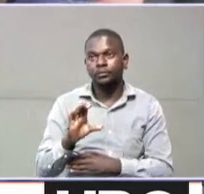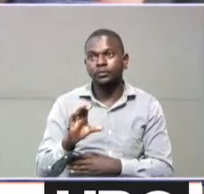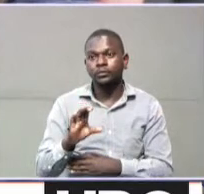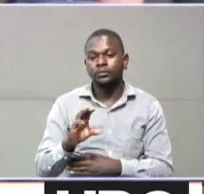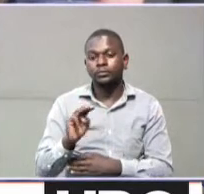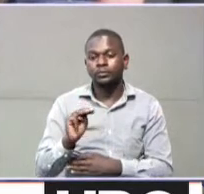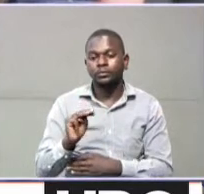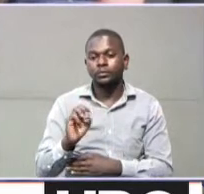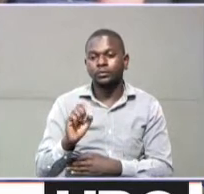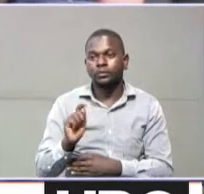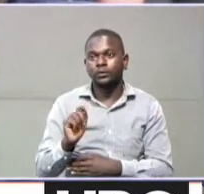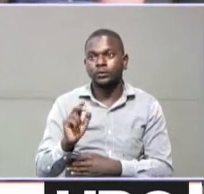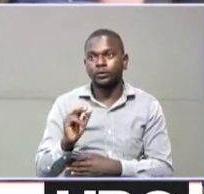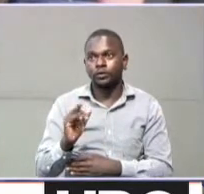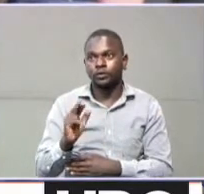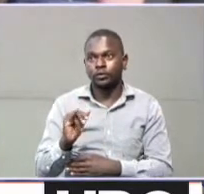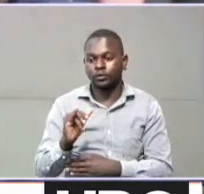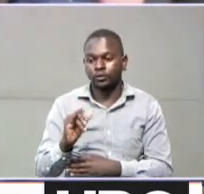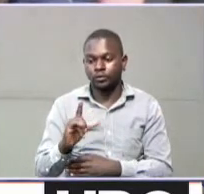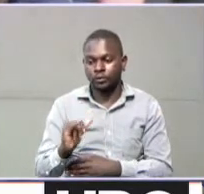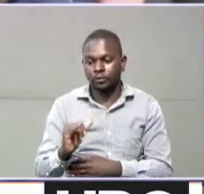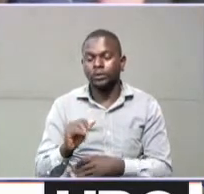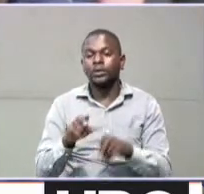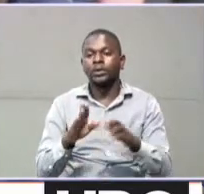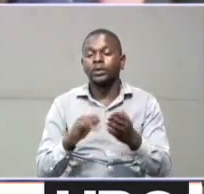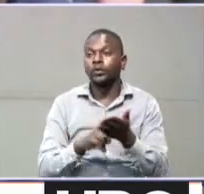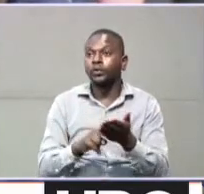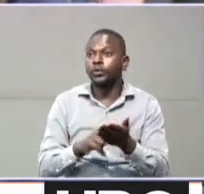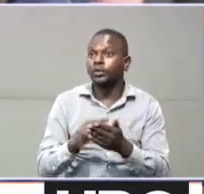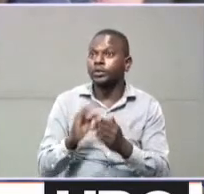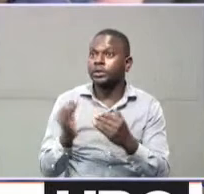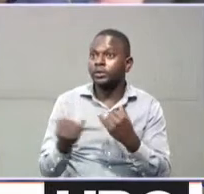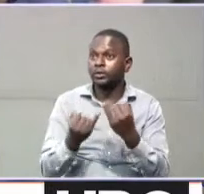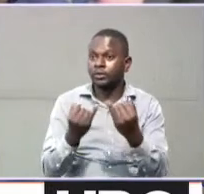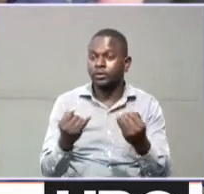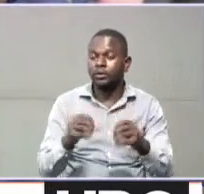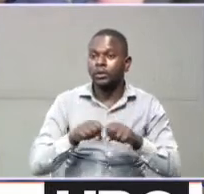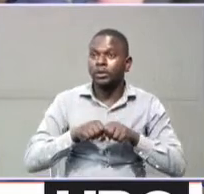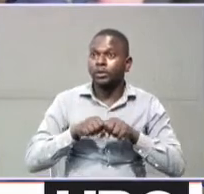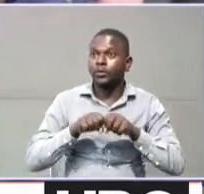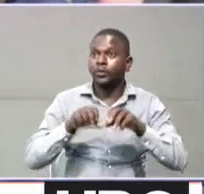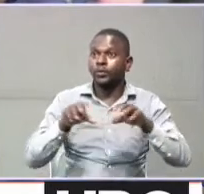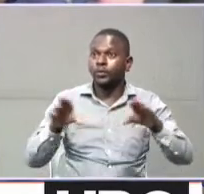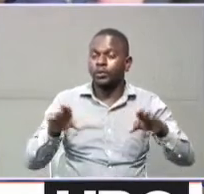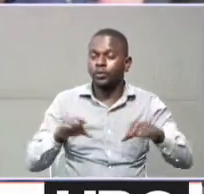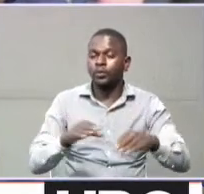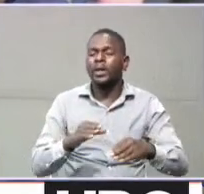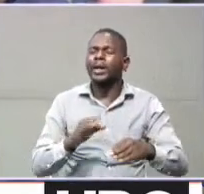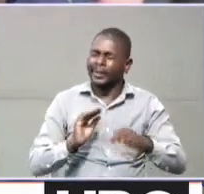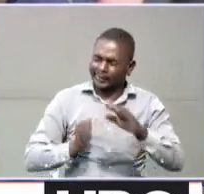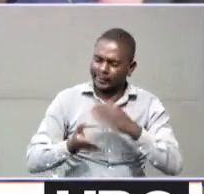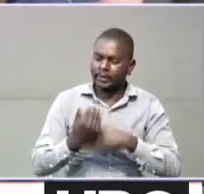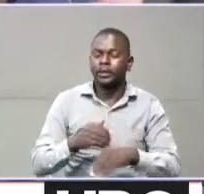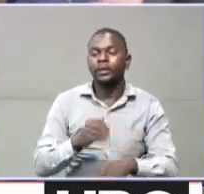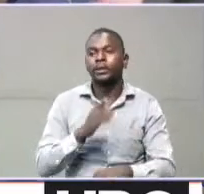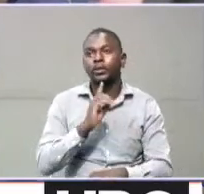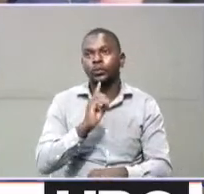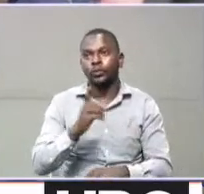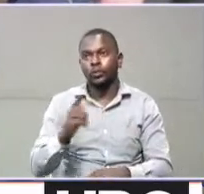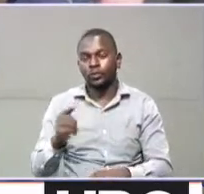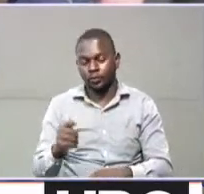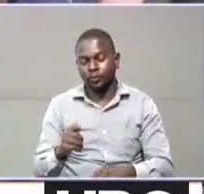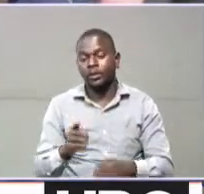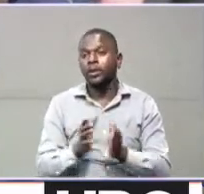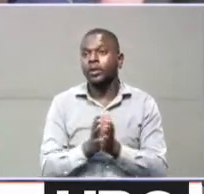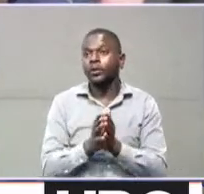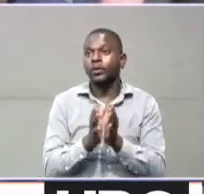intelligence technical committee utilizes the information including dissemination of early warnings and adversaries to